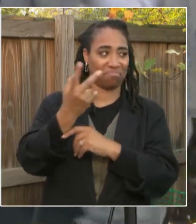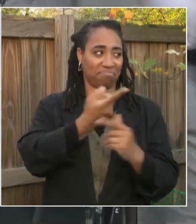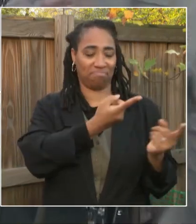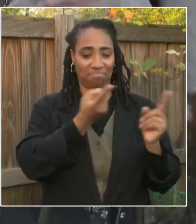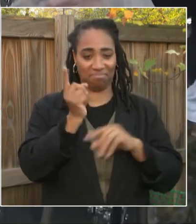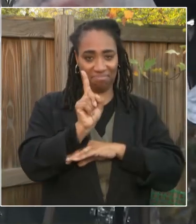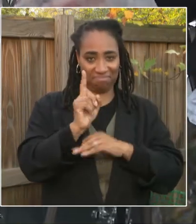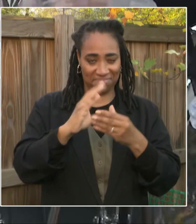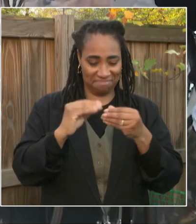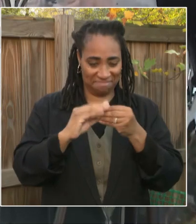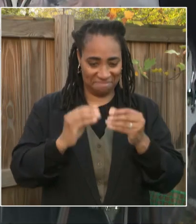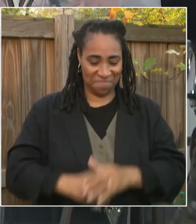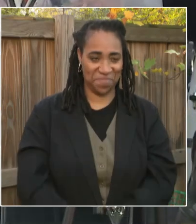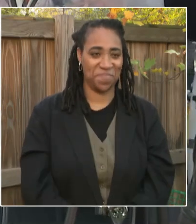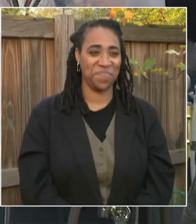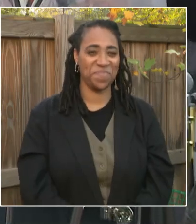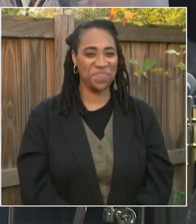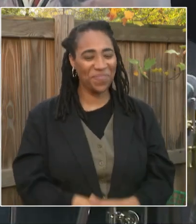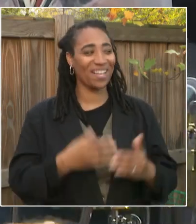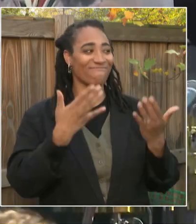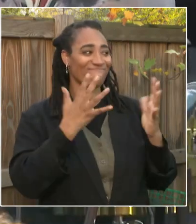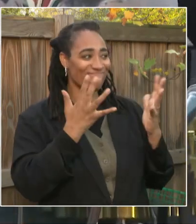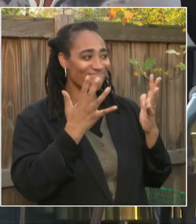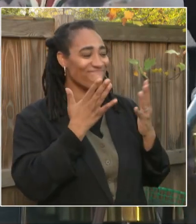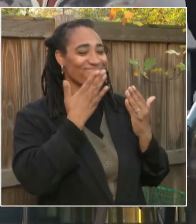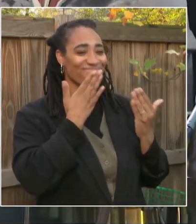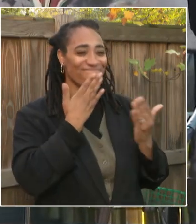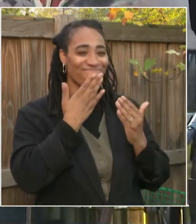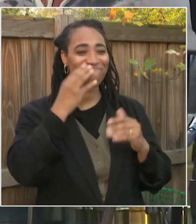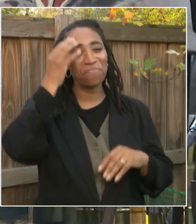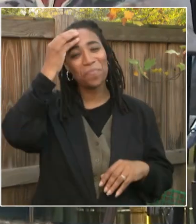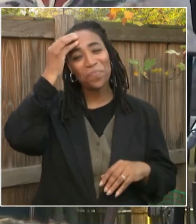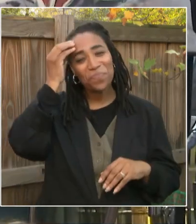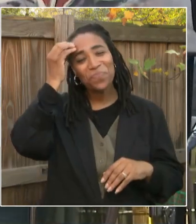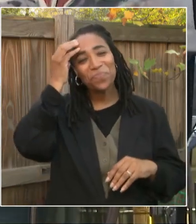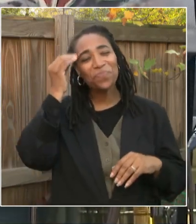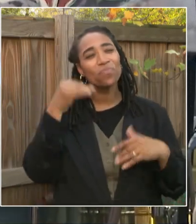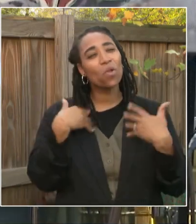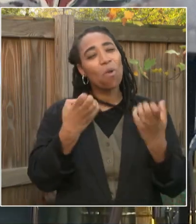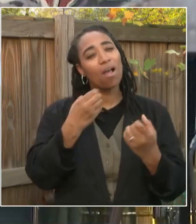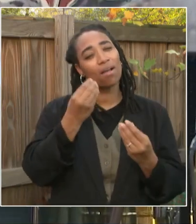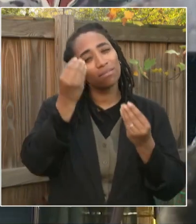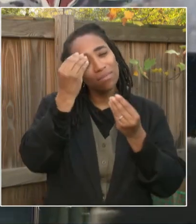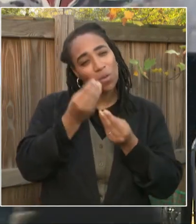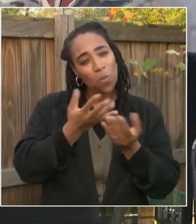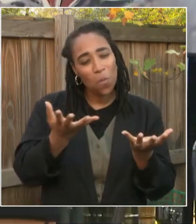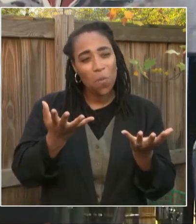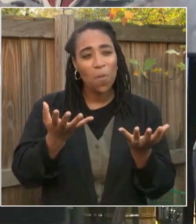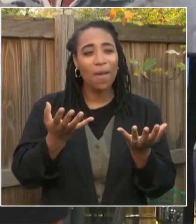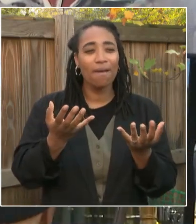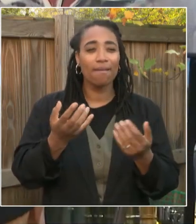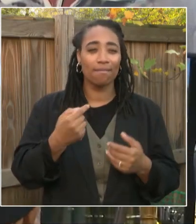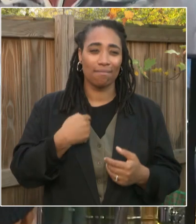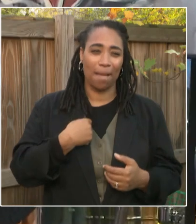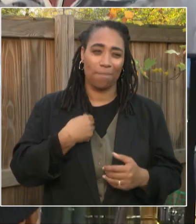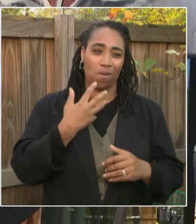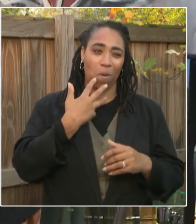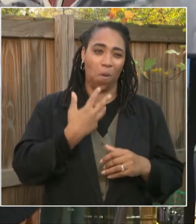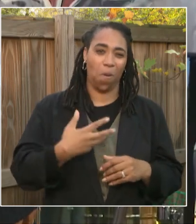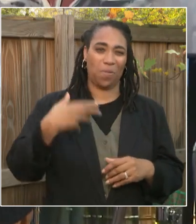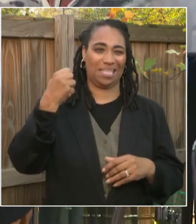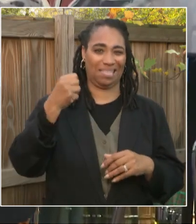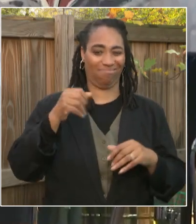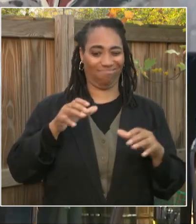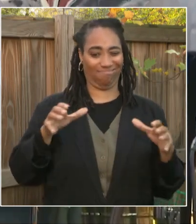You put me on after Darryl. Let me say something. Usually I'm in the room, I'm the oldest one in the room, but when Darryl's in